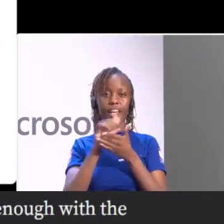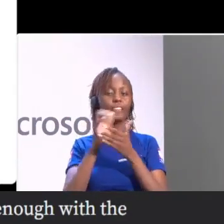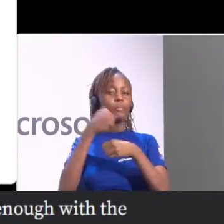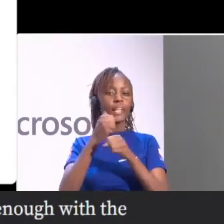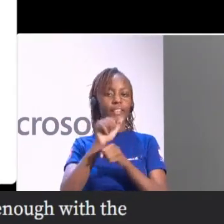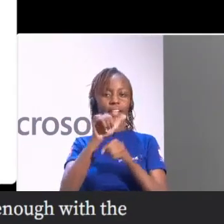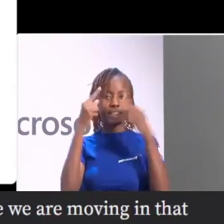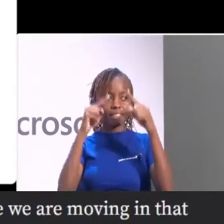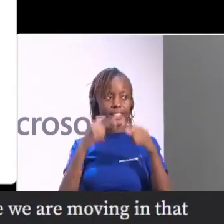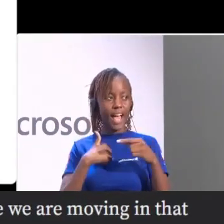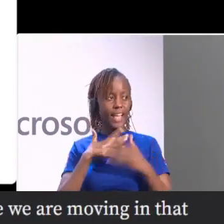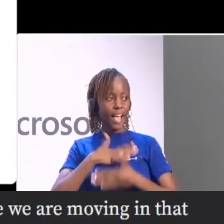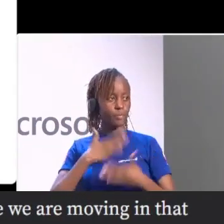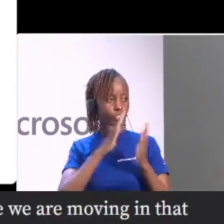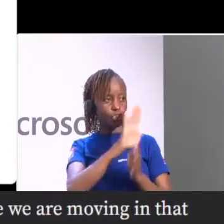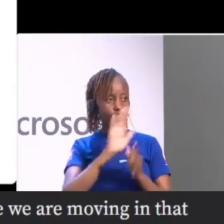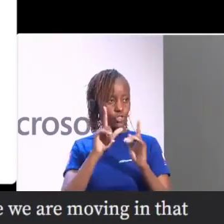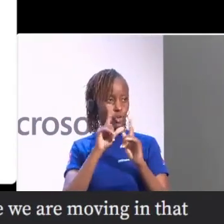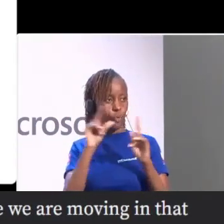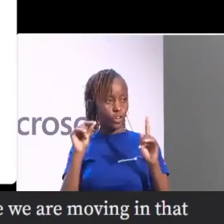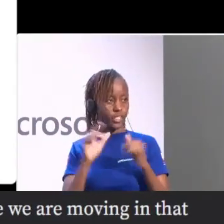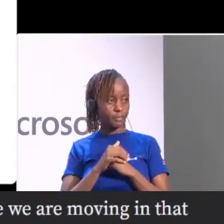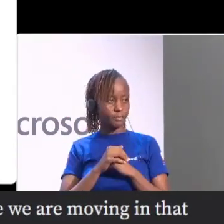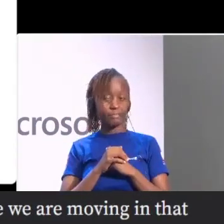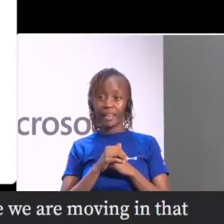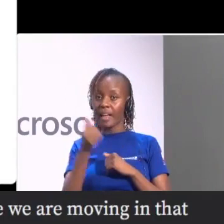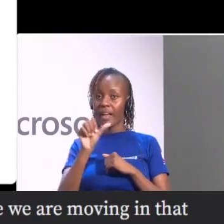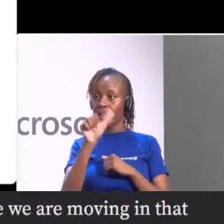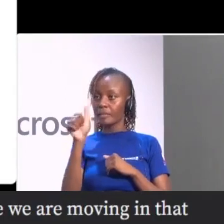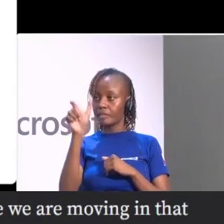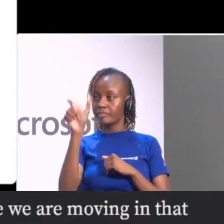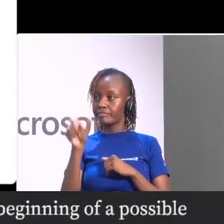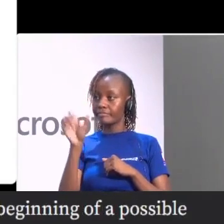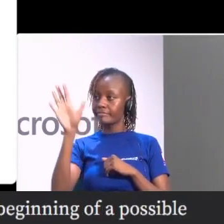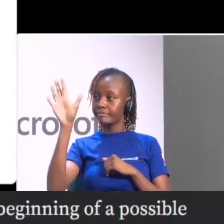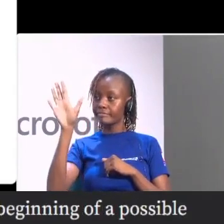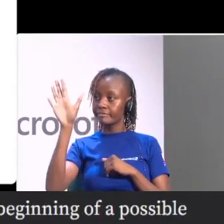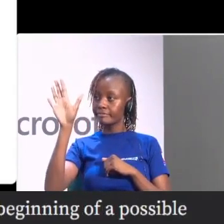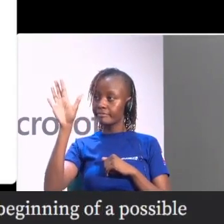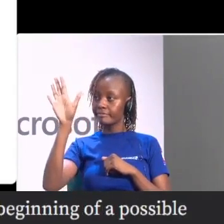So I appreciate your comment very much. Anybody else?